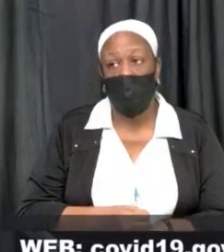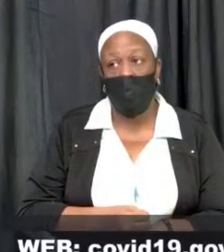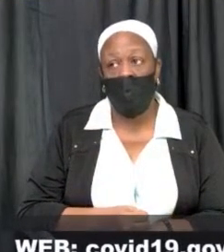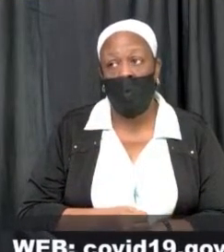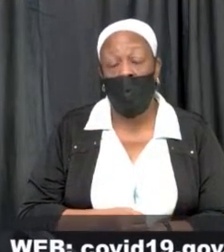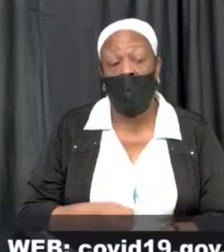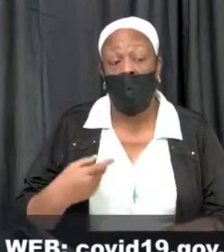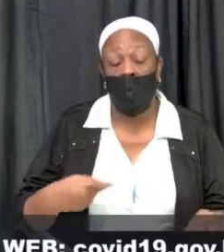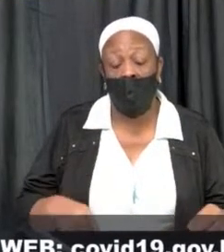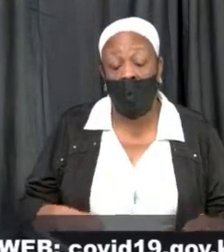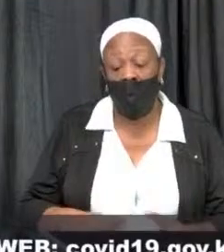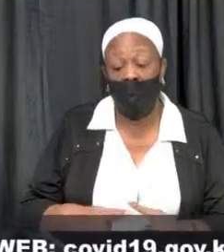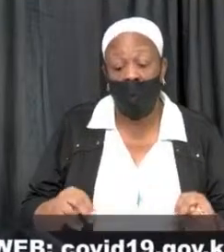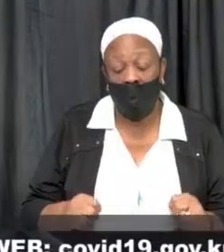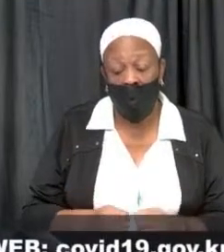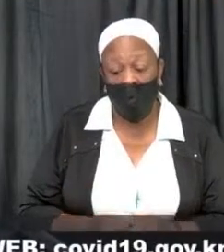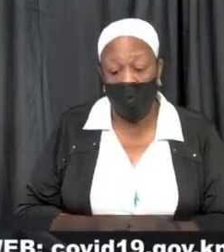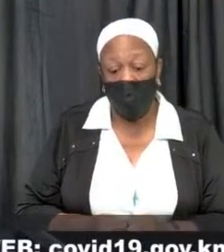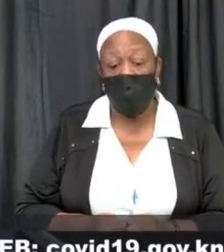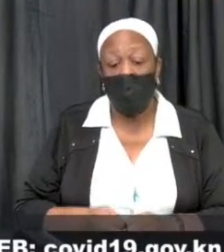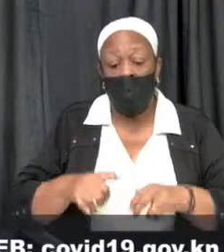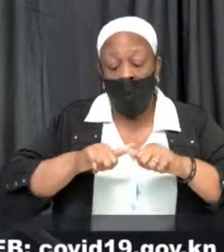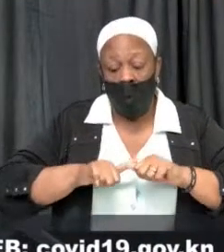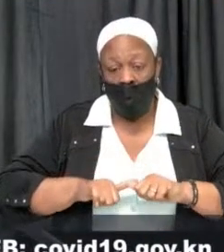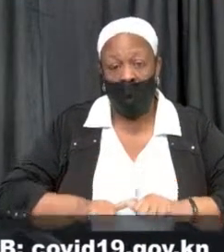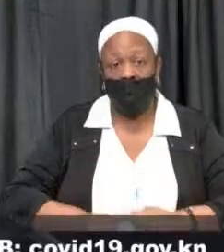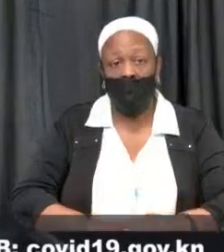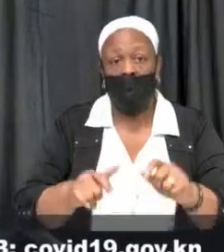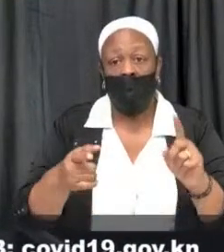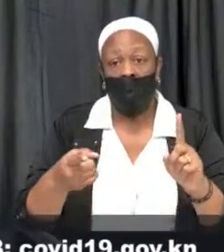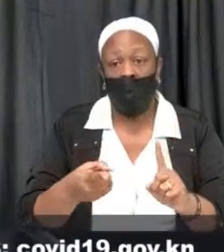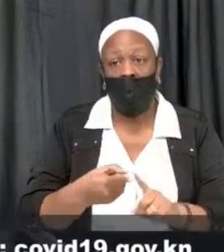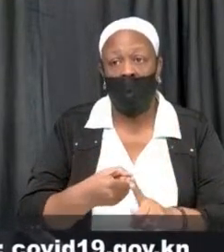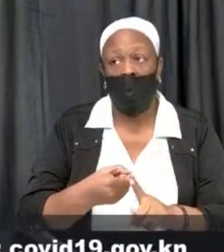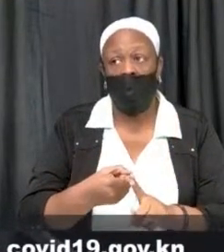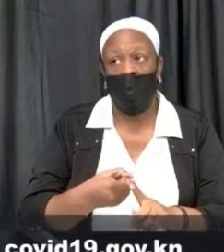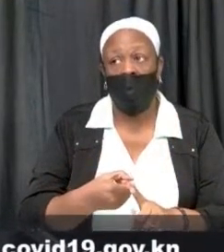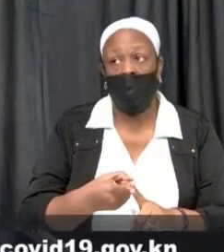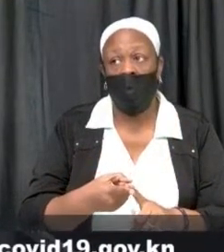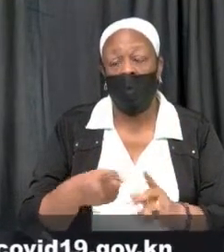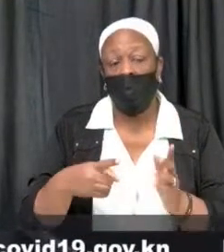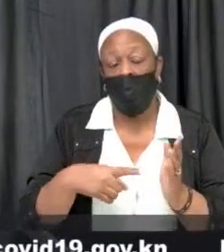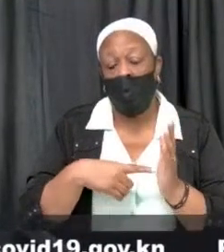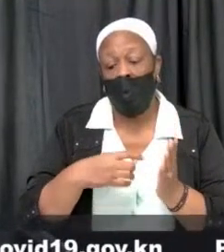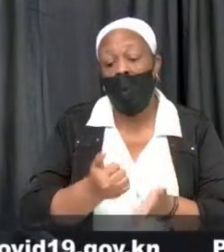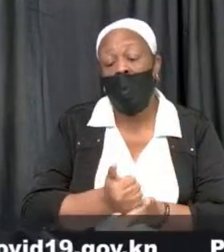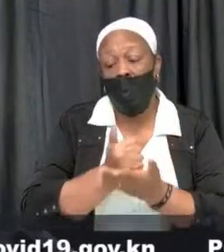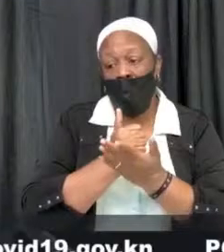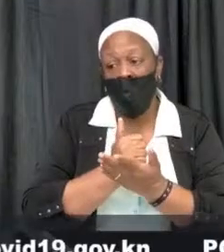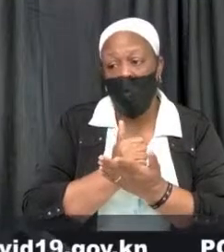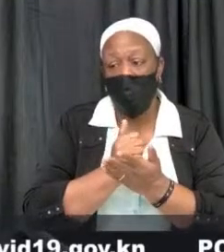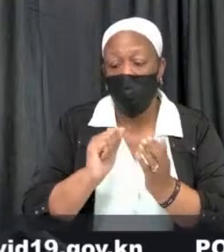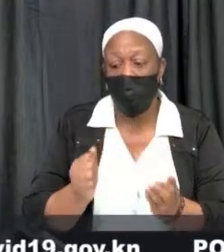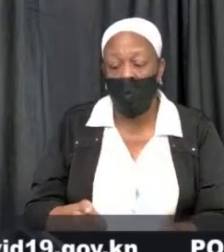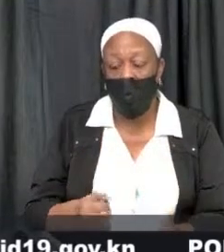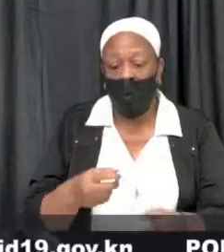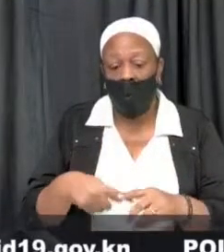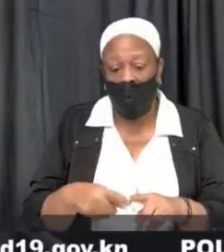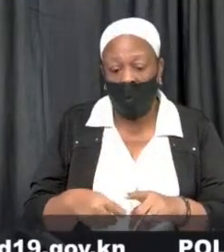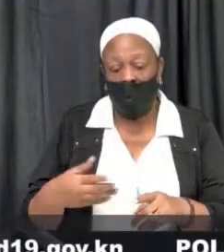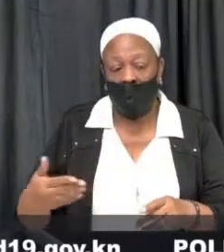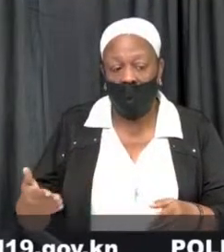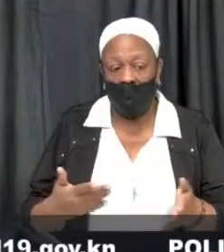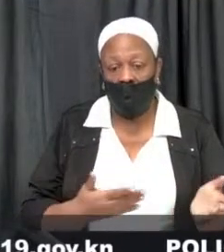St. Kitts and Nevis has continued with their approach in terms of assistance in that of relief